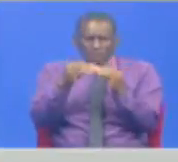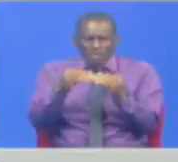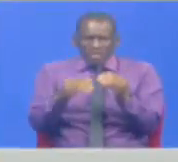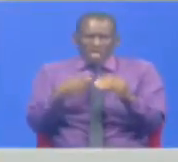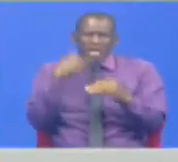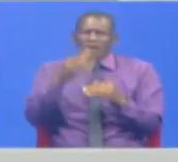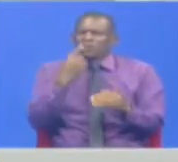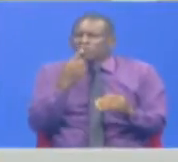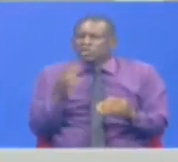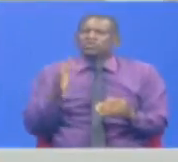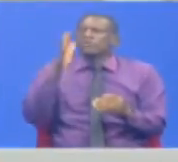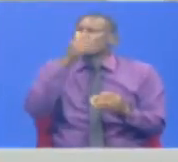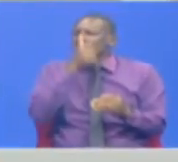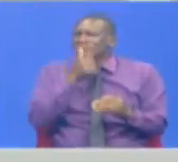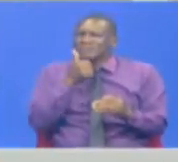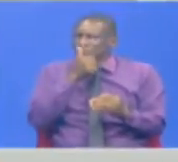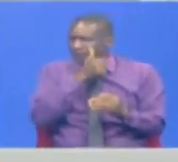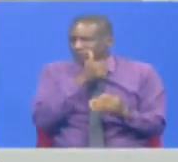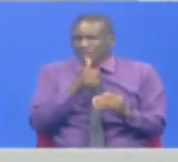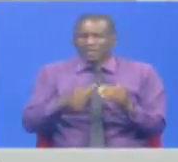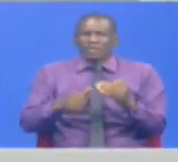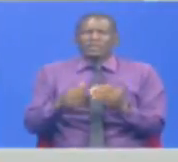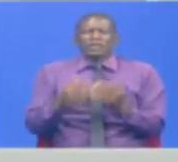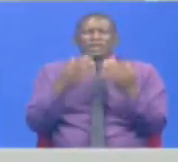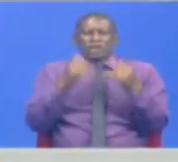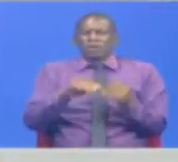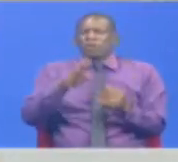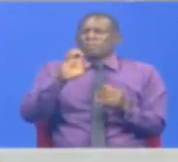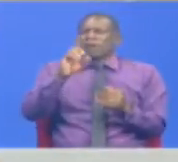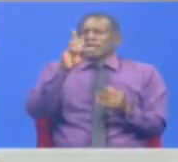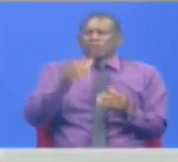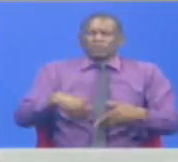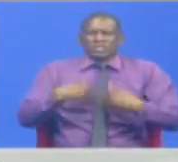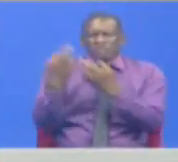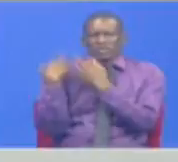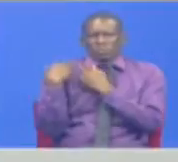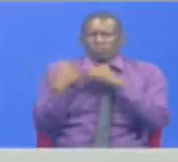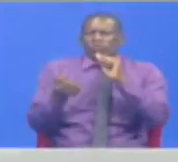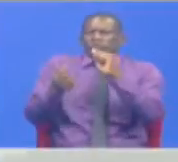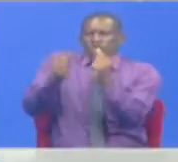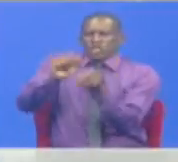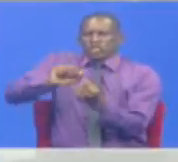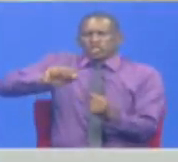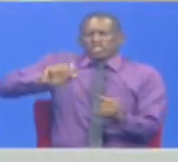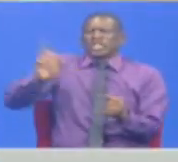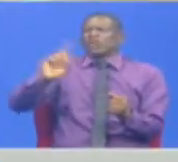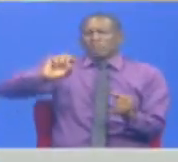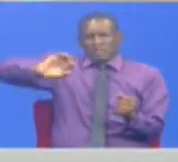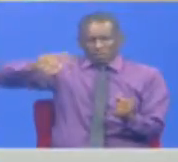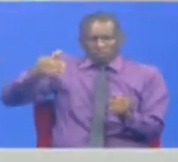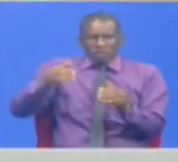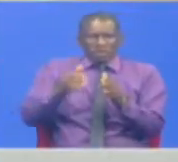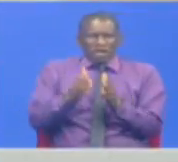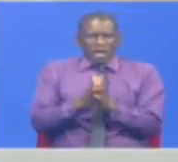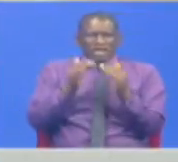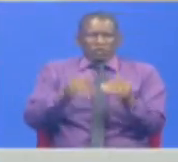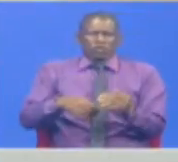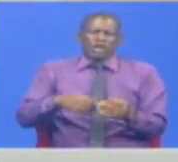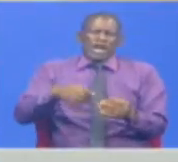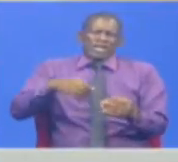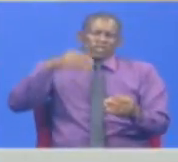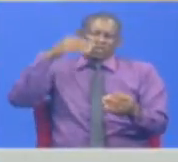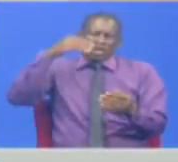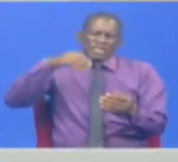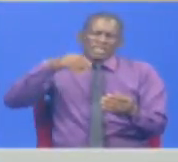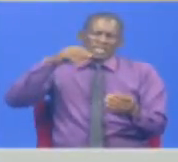by President Uhuru Kenyatta. Badi was tasked with transforming the city and dismantling cartels that have held the city